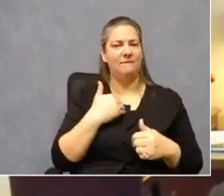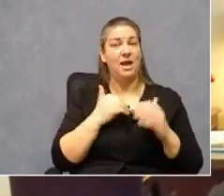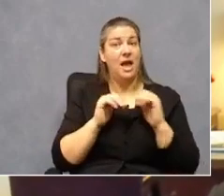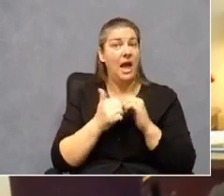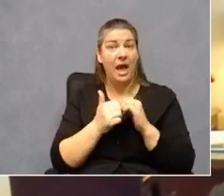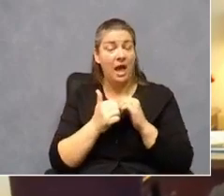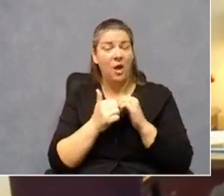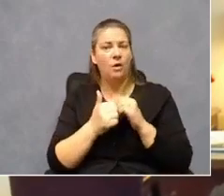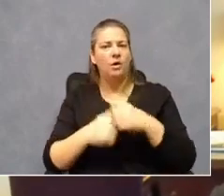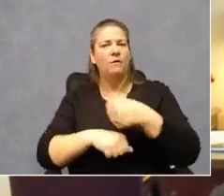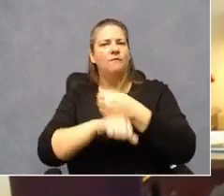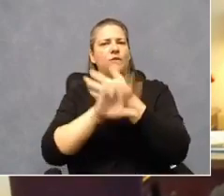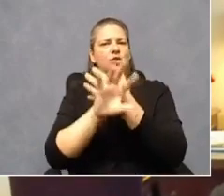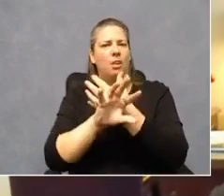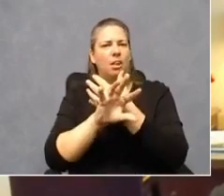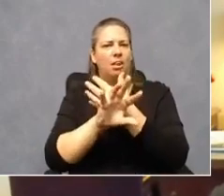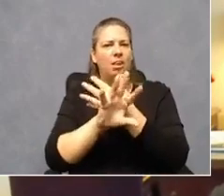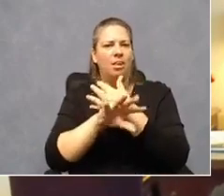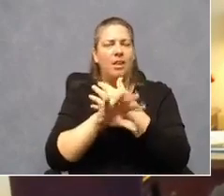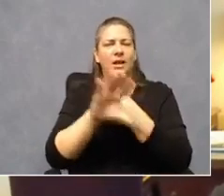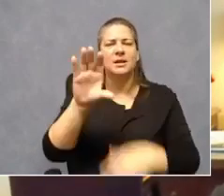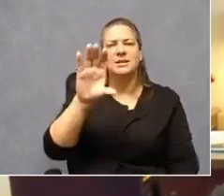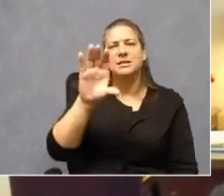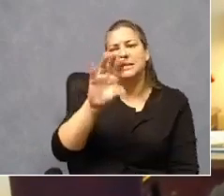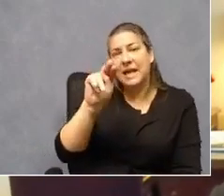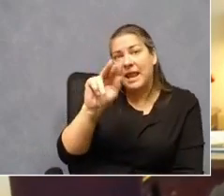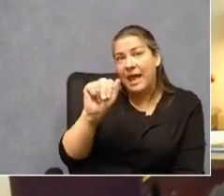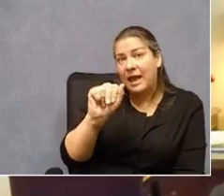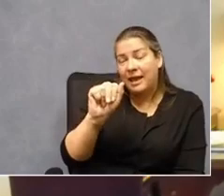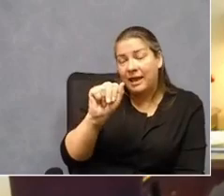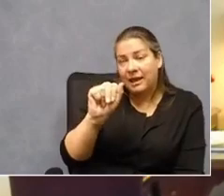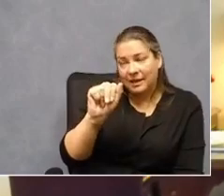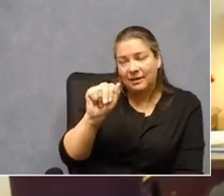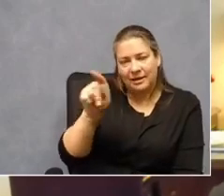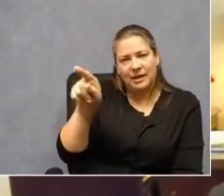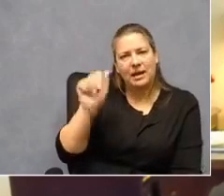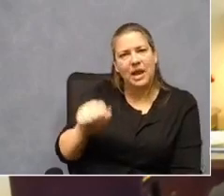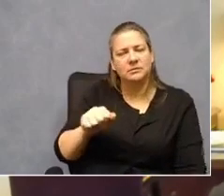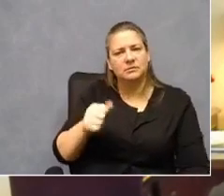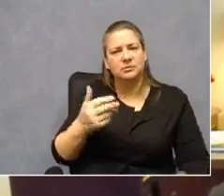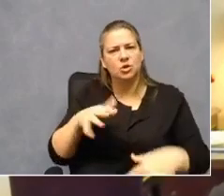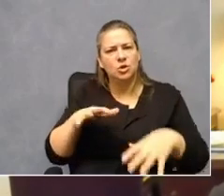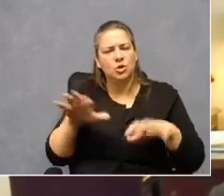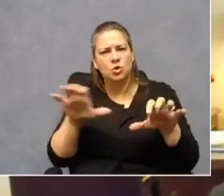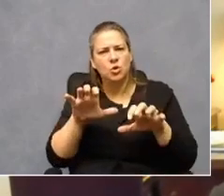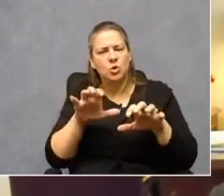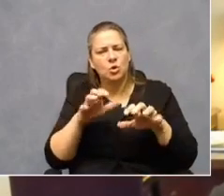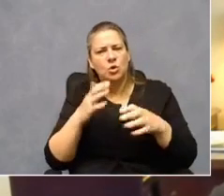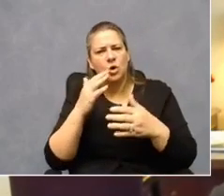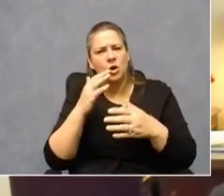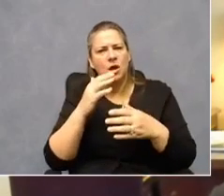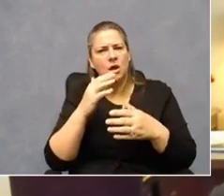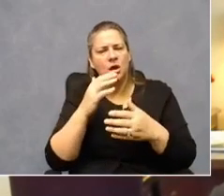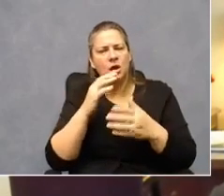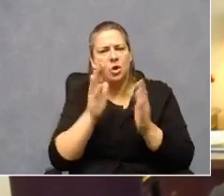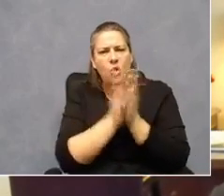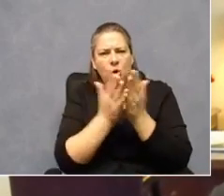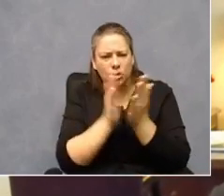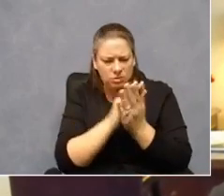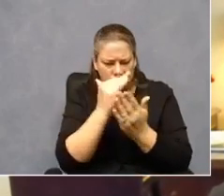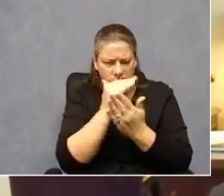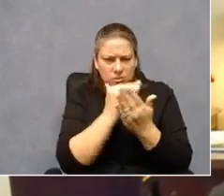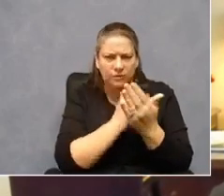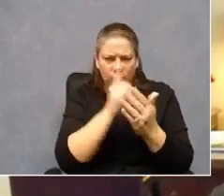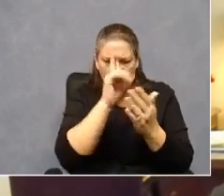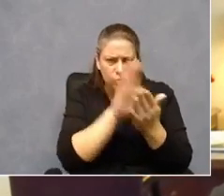for CNAs to get and go through coursework and test. This will be a tremendous